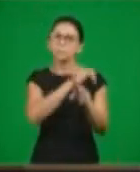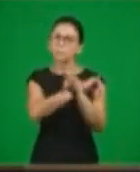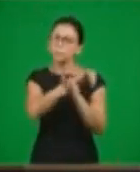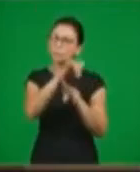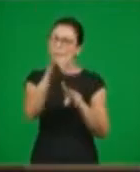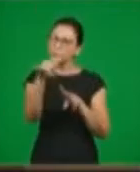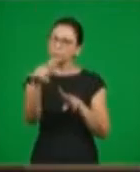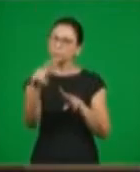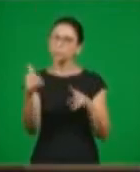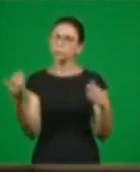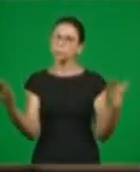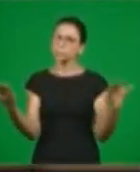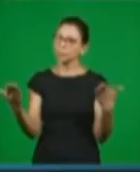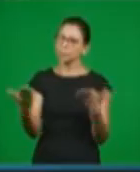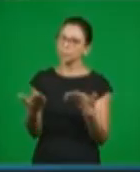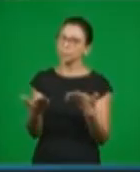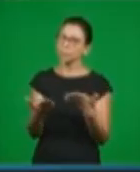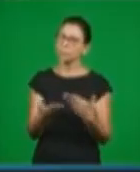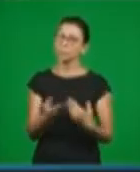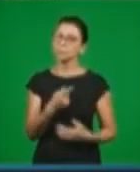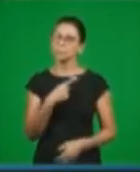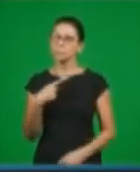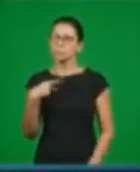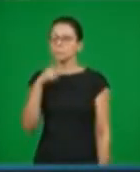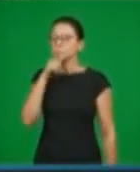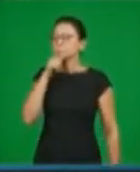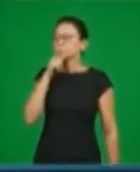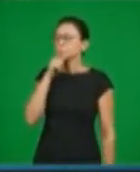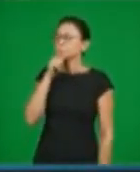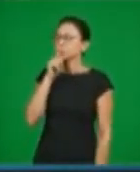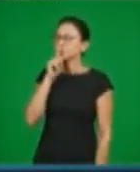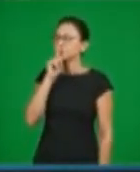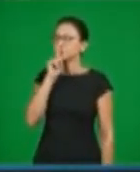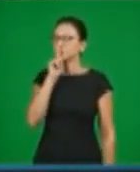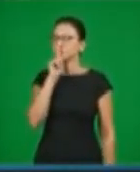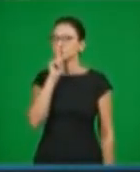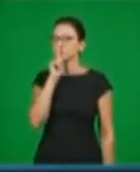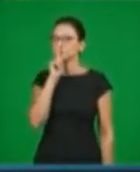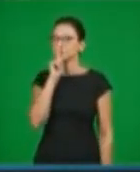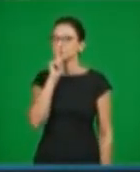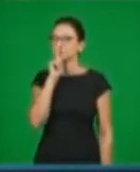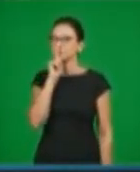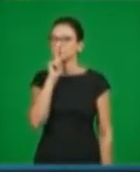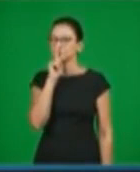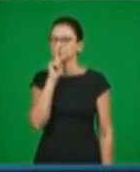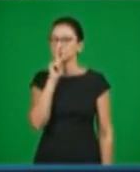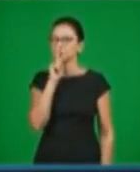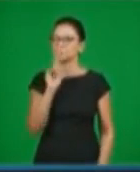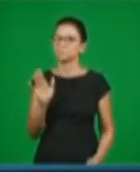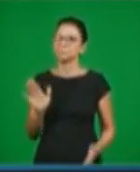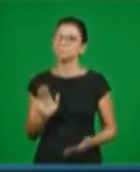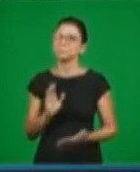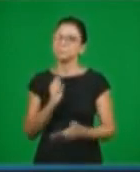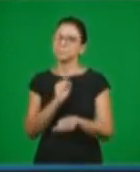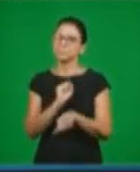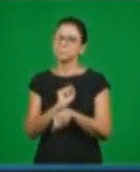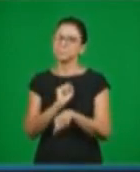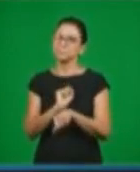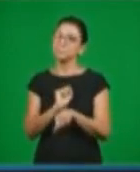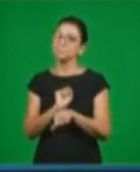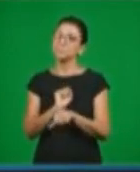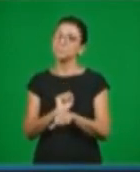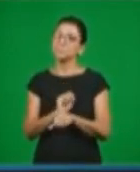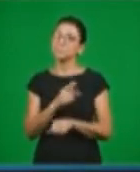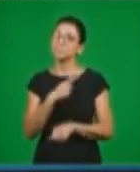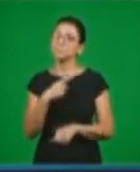Alright. In the prophetic moment. Pastor Justin left to the pastor who knows,